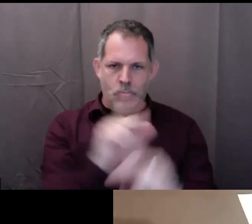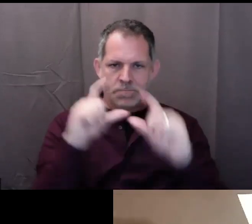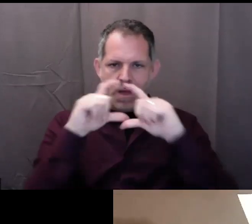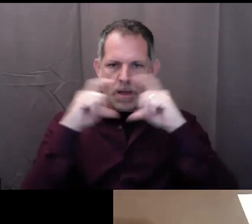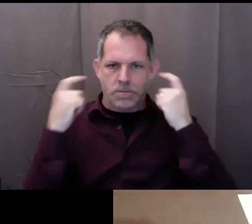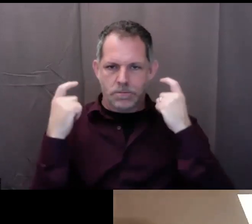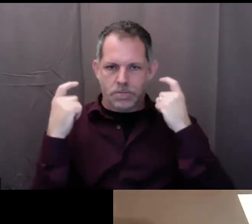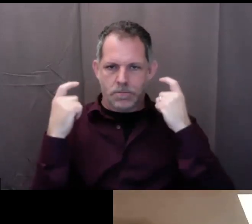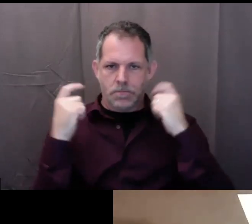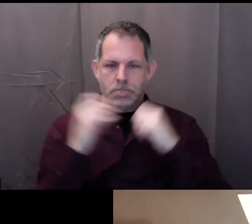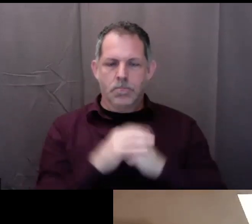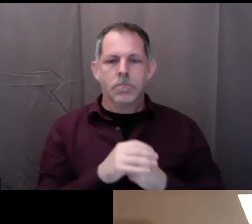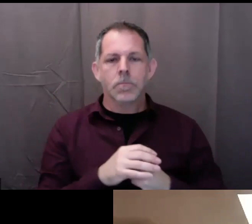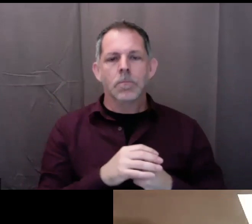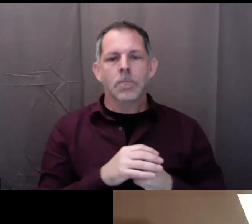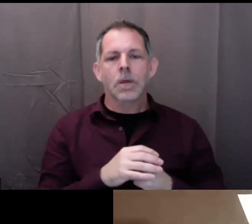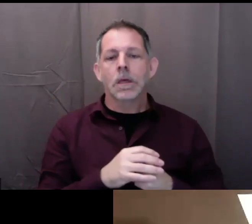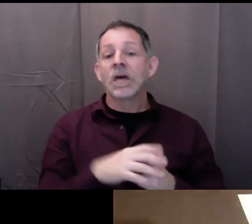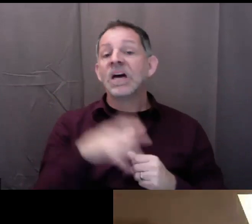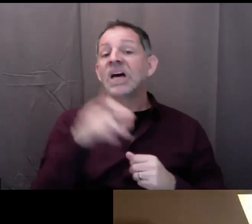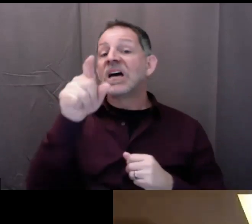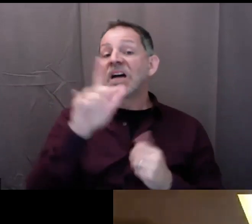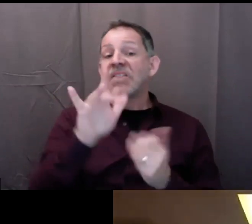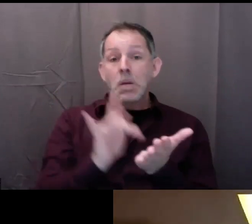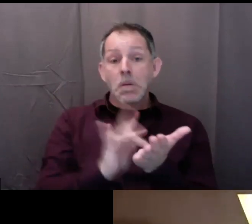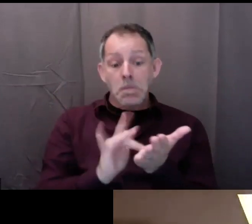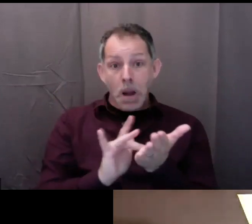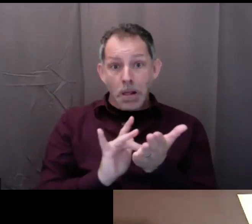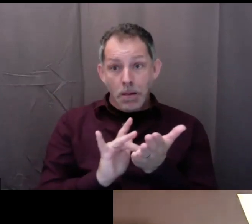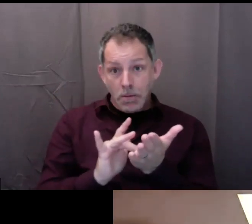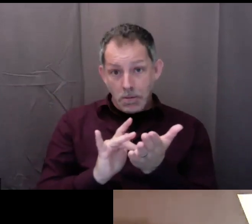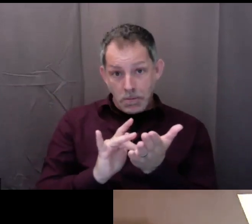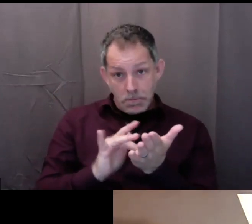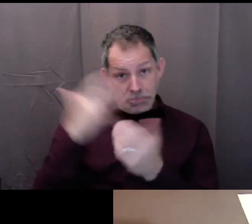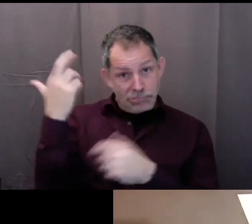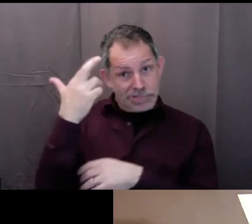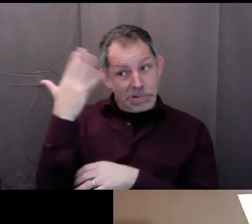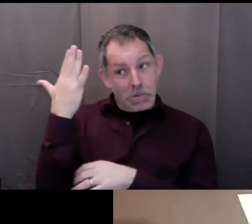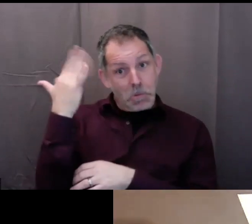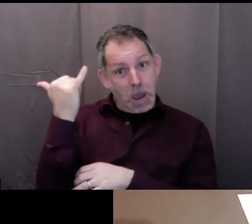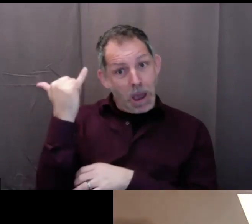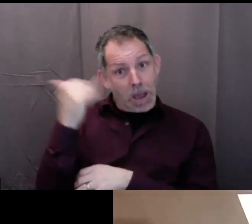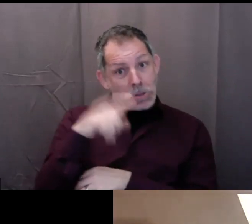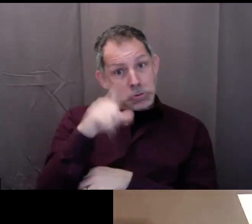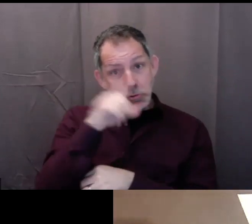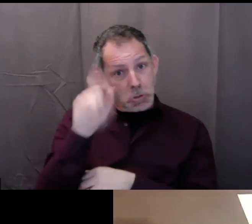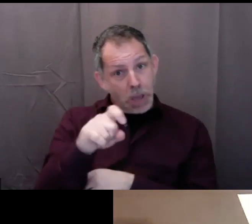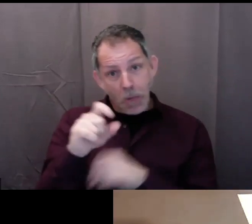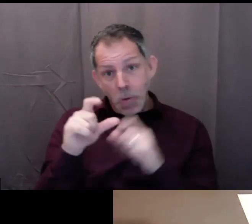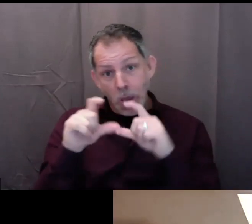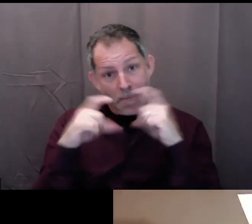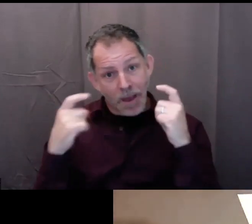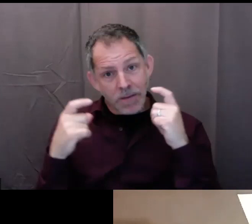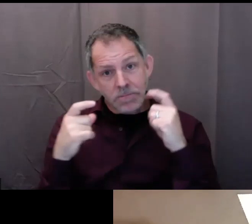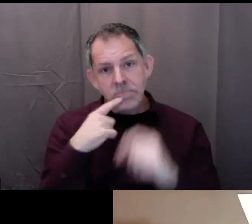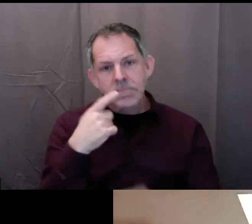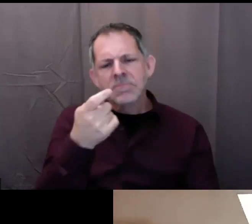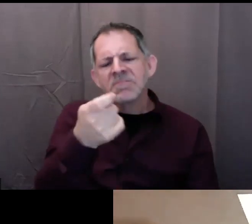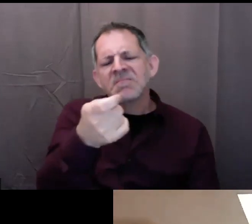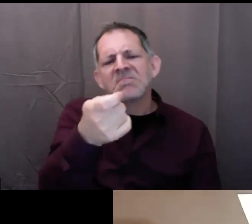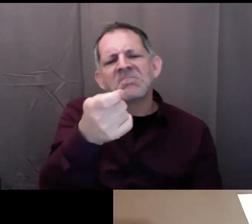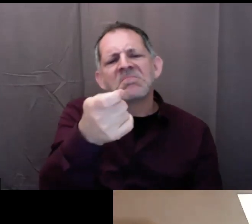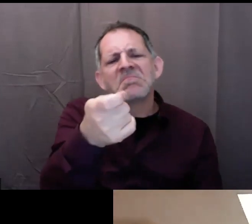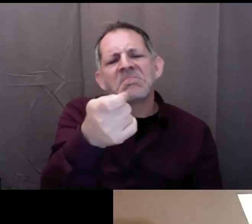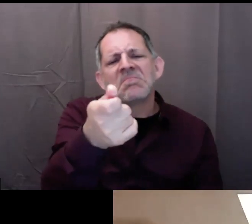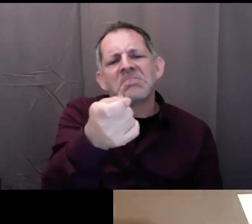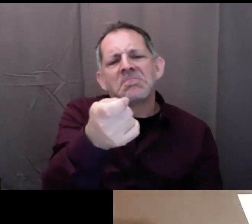reasons not to use a face covering are very limited. And the message is, if you have one of those and you